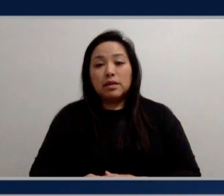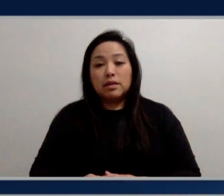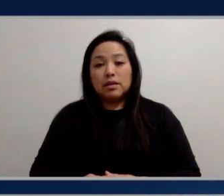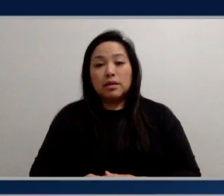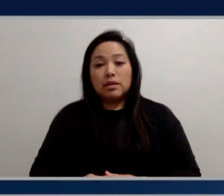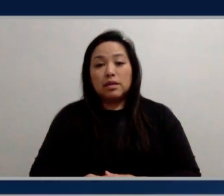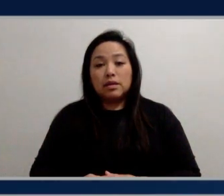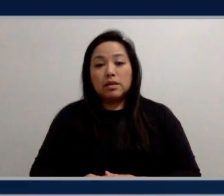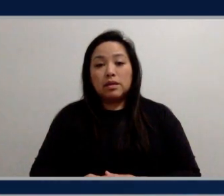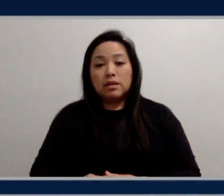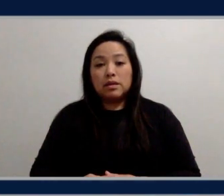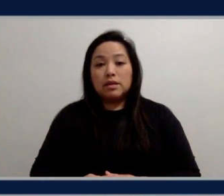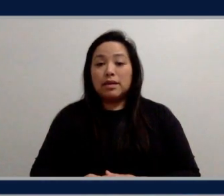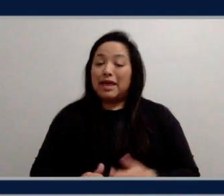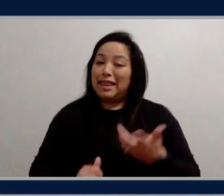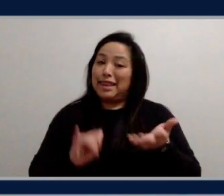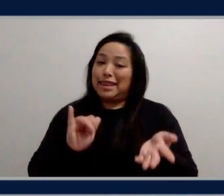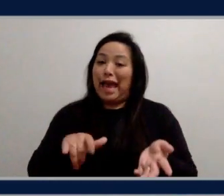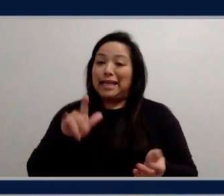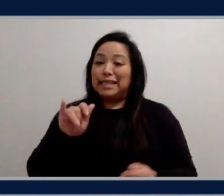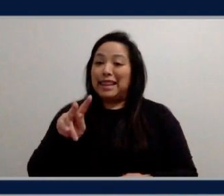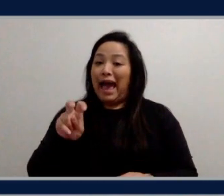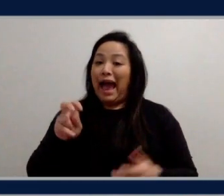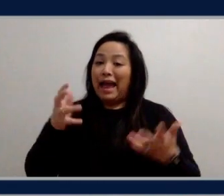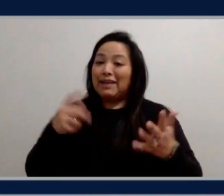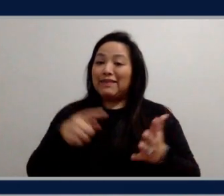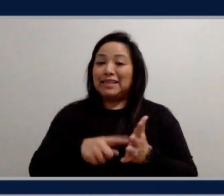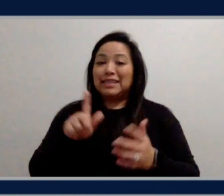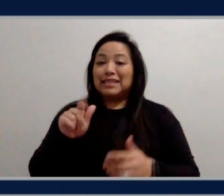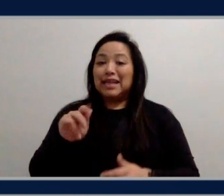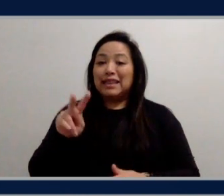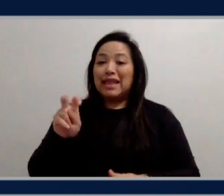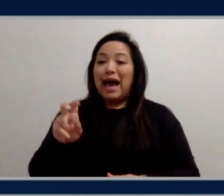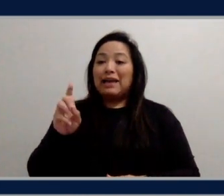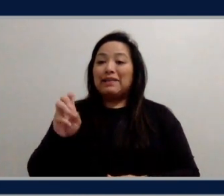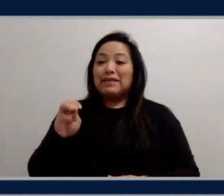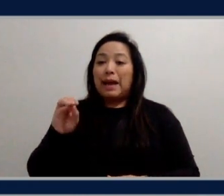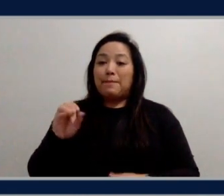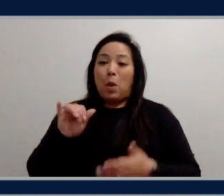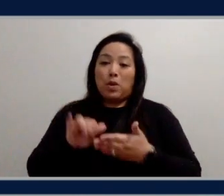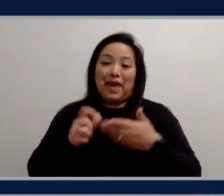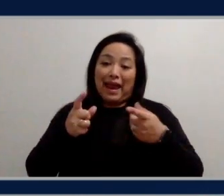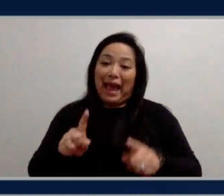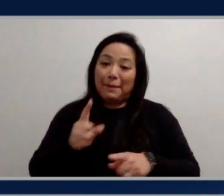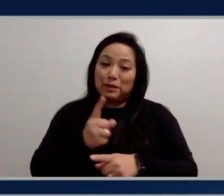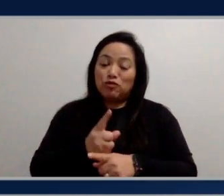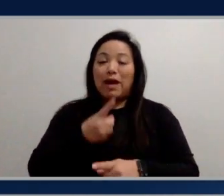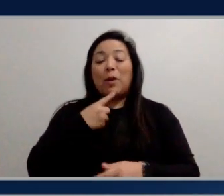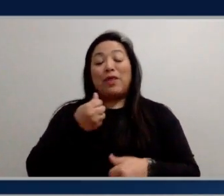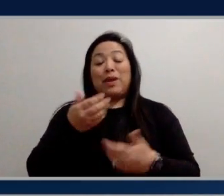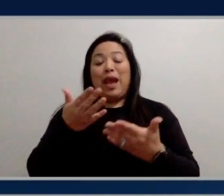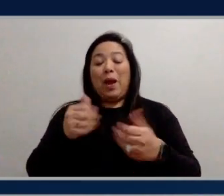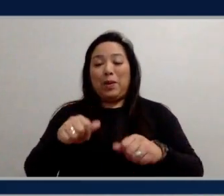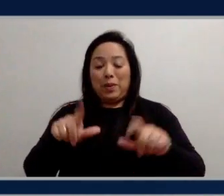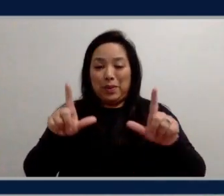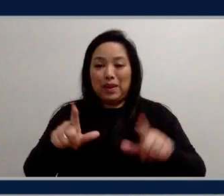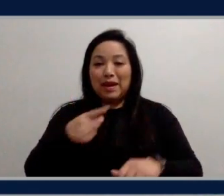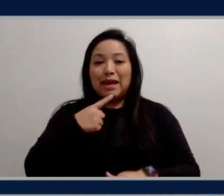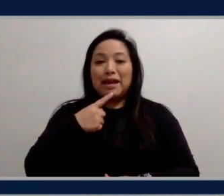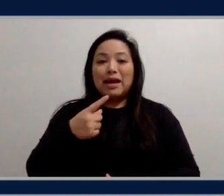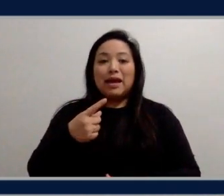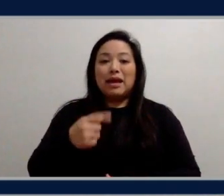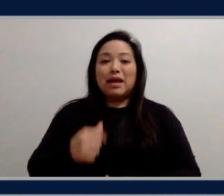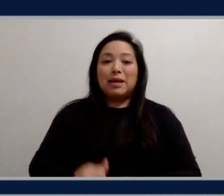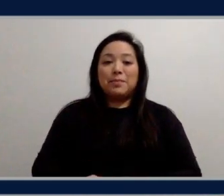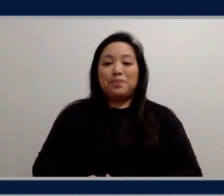Yeah, that's right. We are live, so this is a live demo. It happens. Right, we always here, have. There we go. It is. Sorry about it. I think there was something that